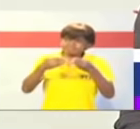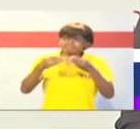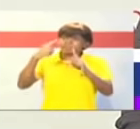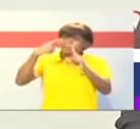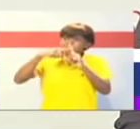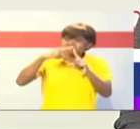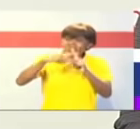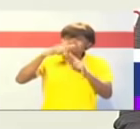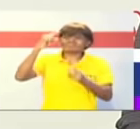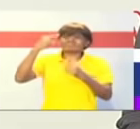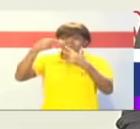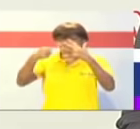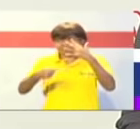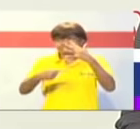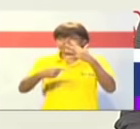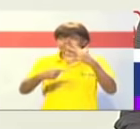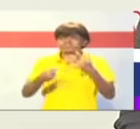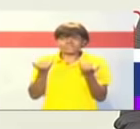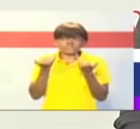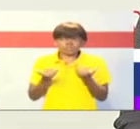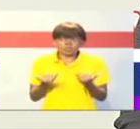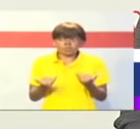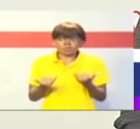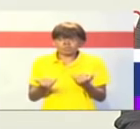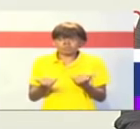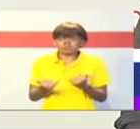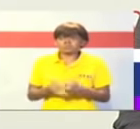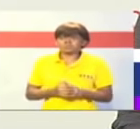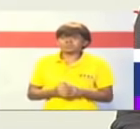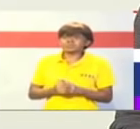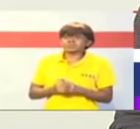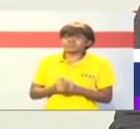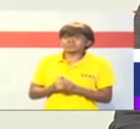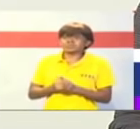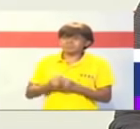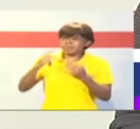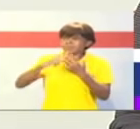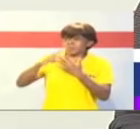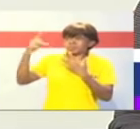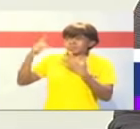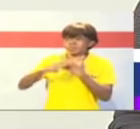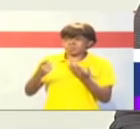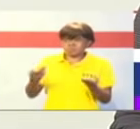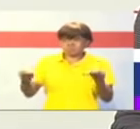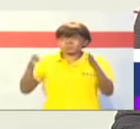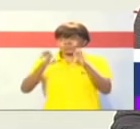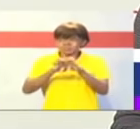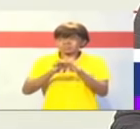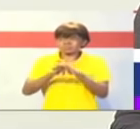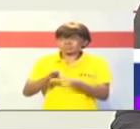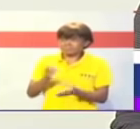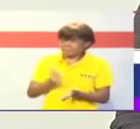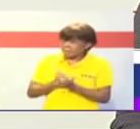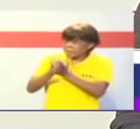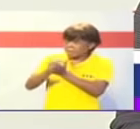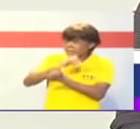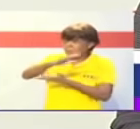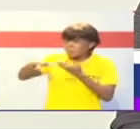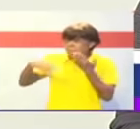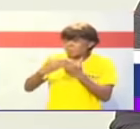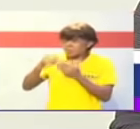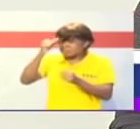positives. So we've come to the end of today's media conference, reminding everyone to do your